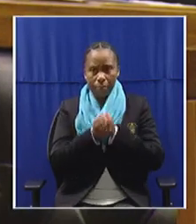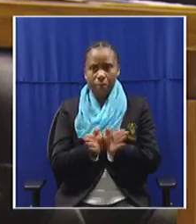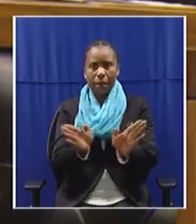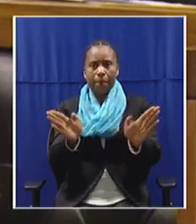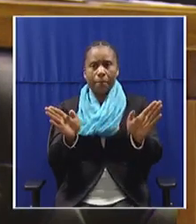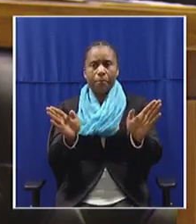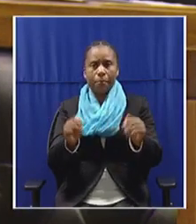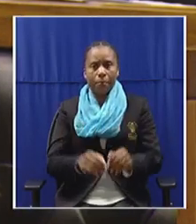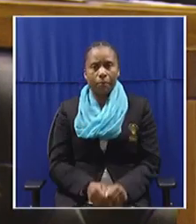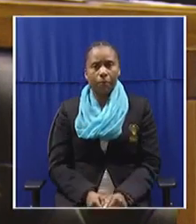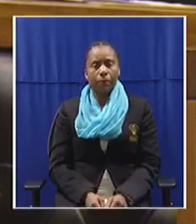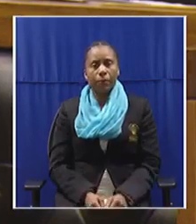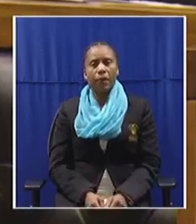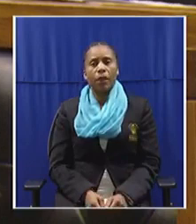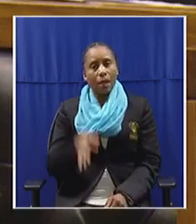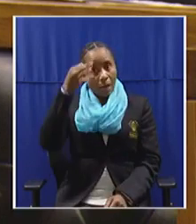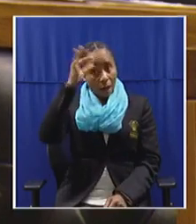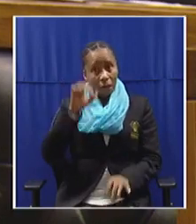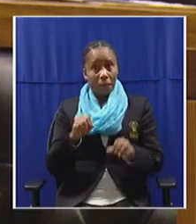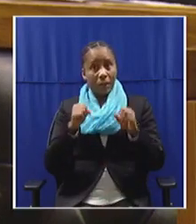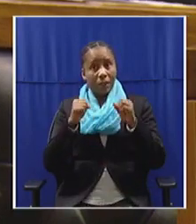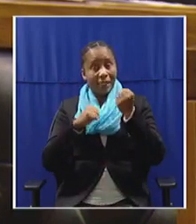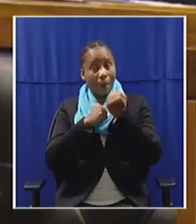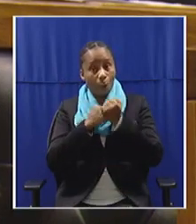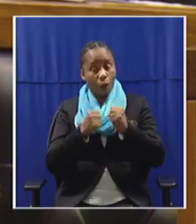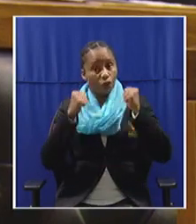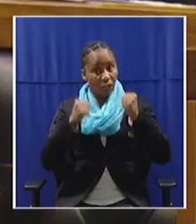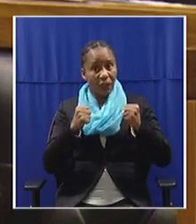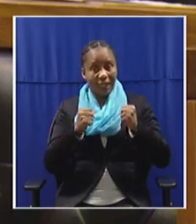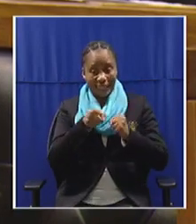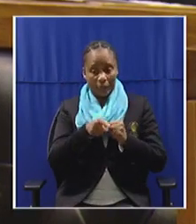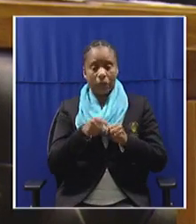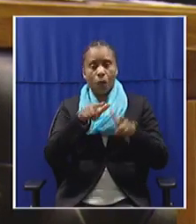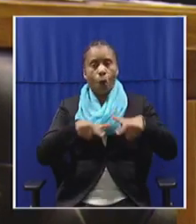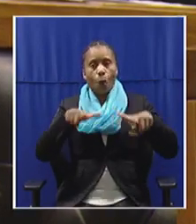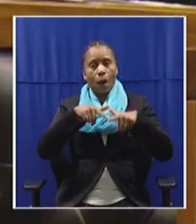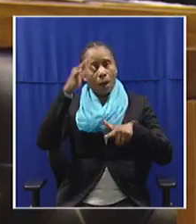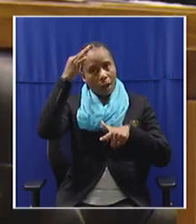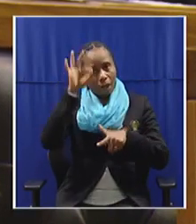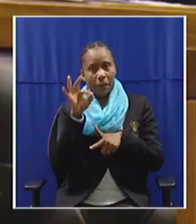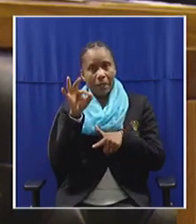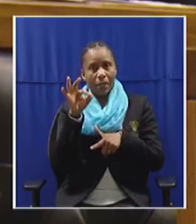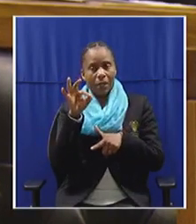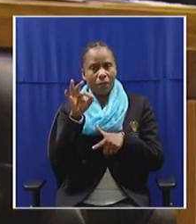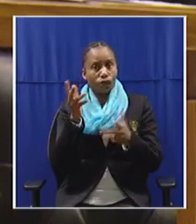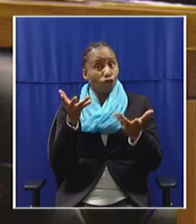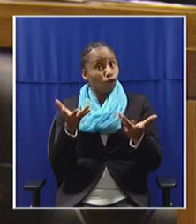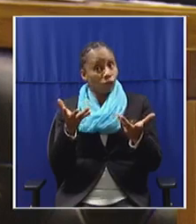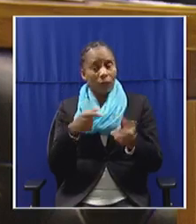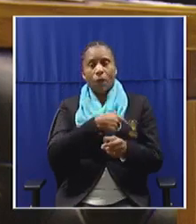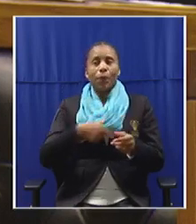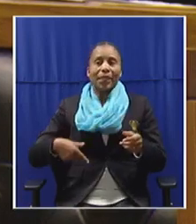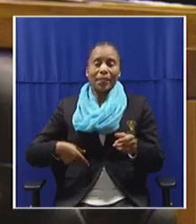To strengthen government support to local government, the President has appointed an interministerial